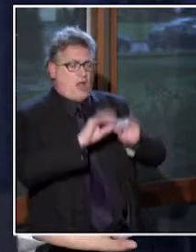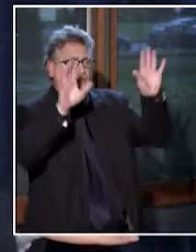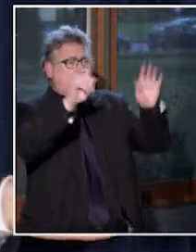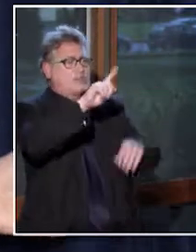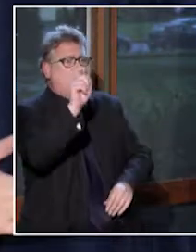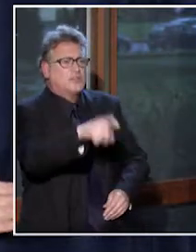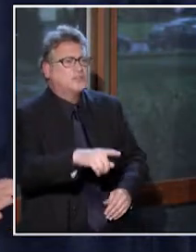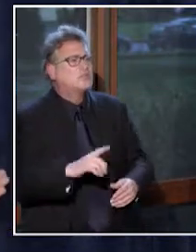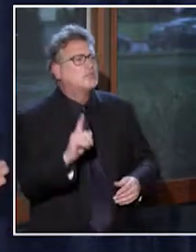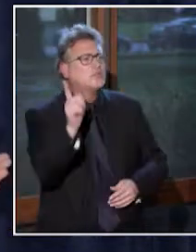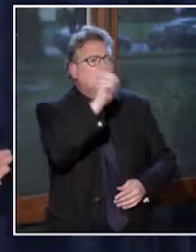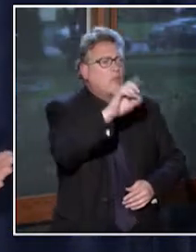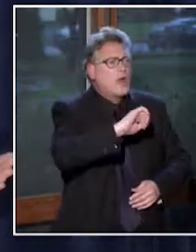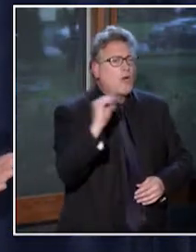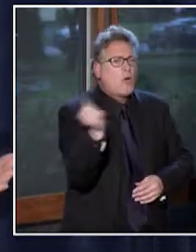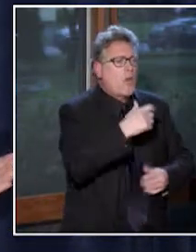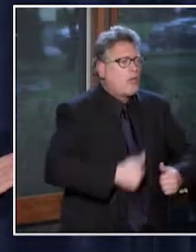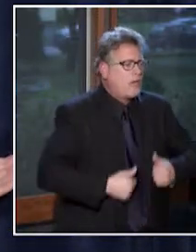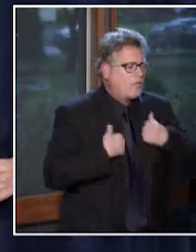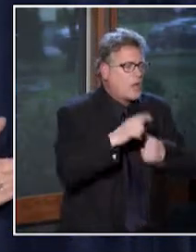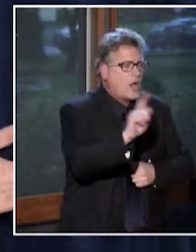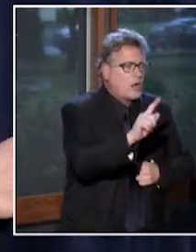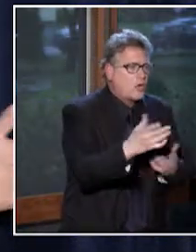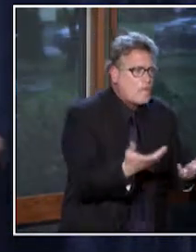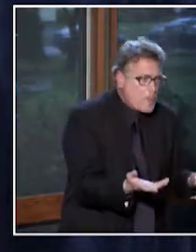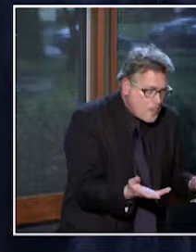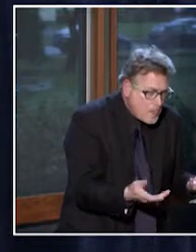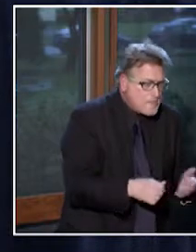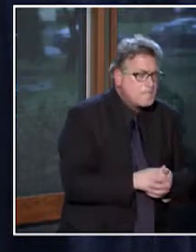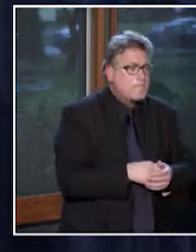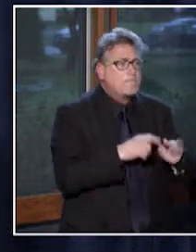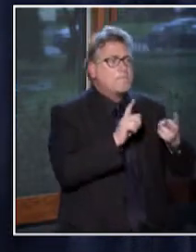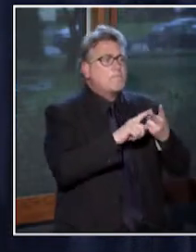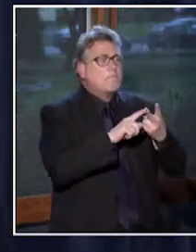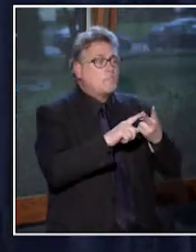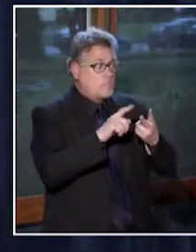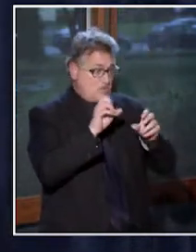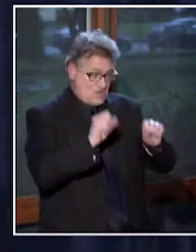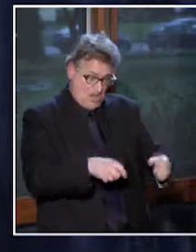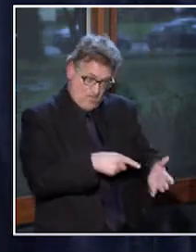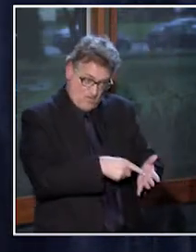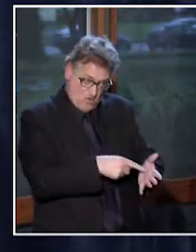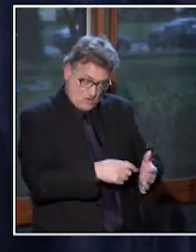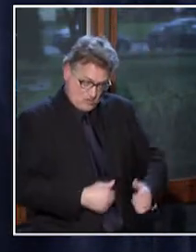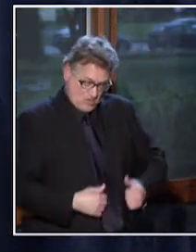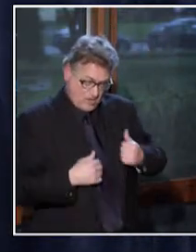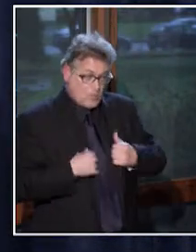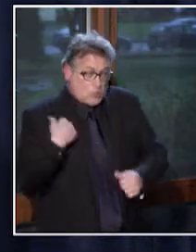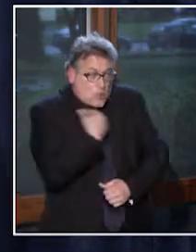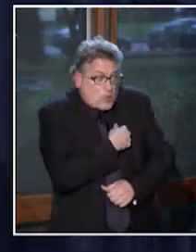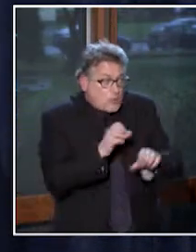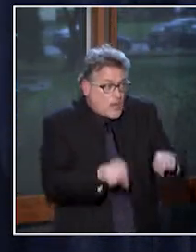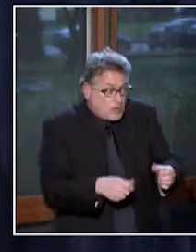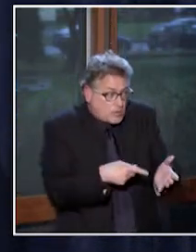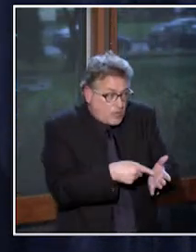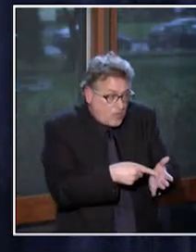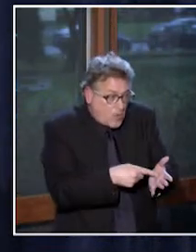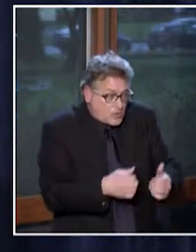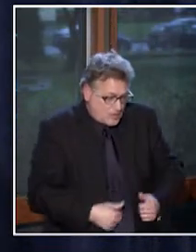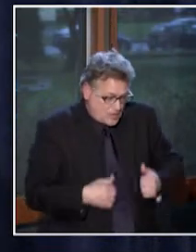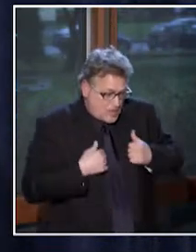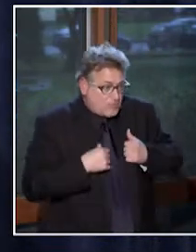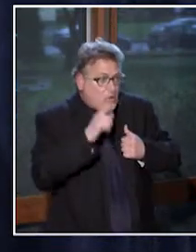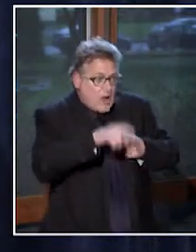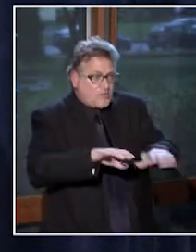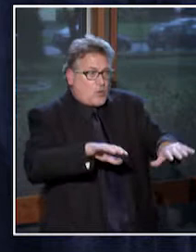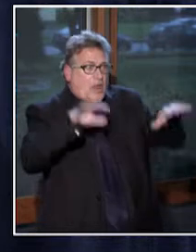Where is everybody going to live? And will they be able to afford to live here? Will we be able to afford to live here? Are we going to have to